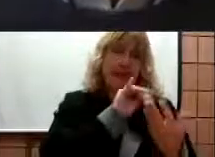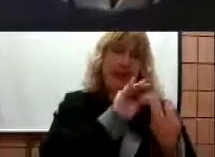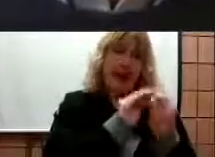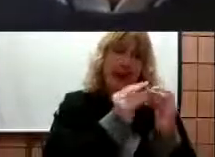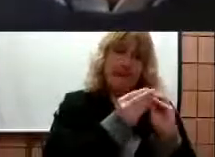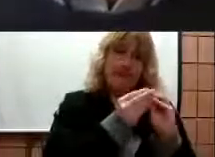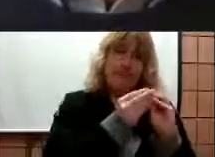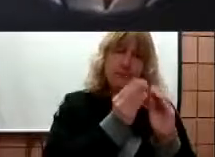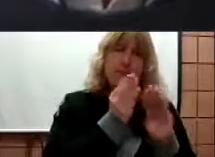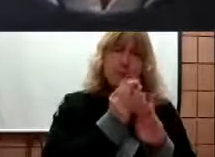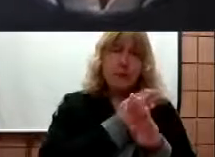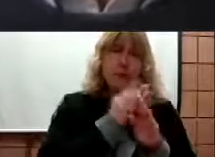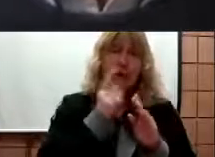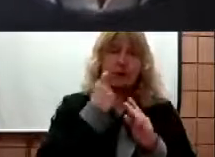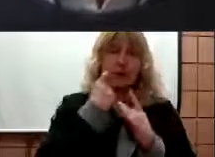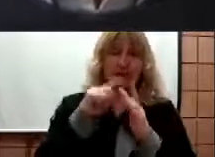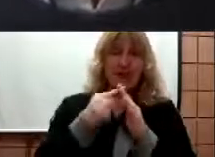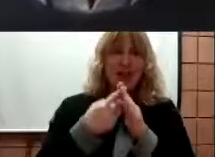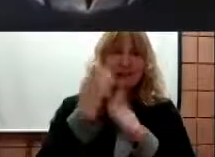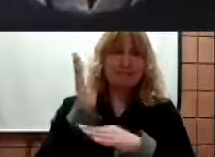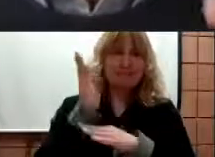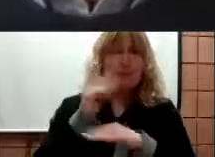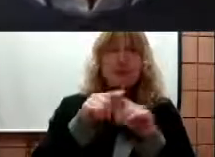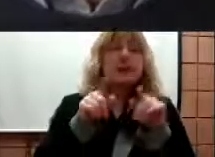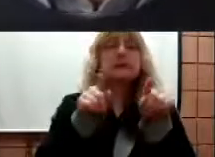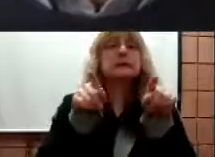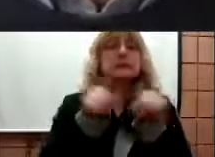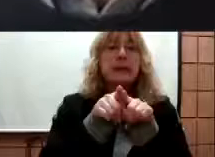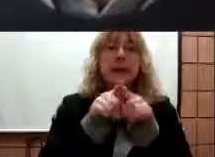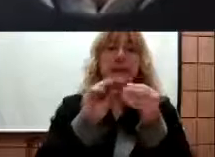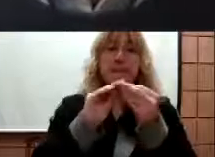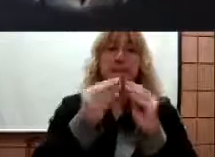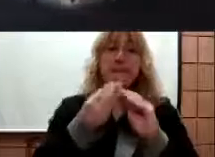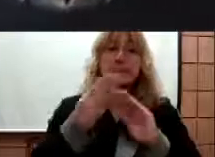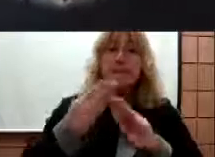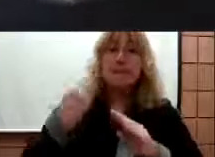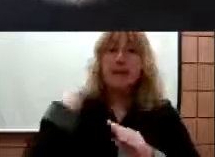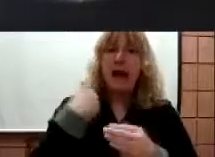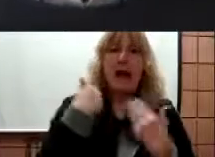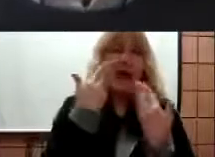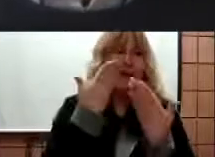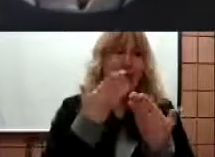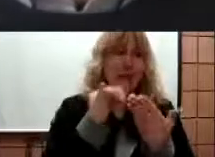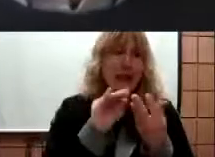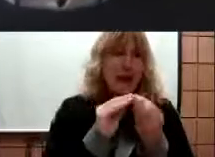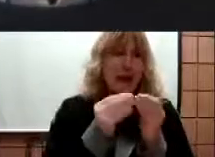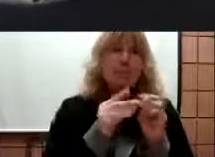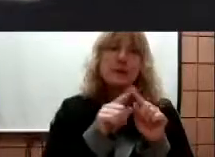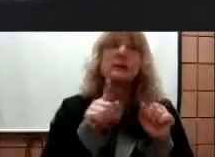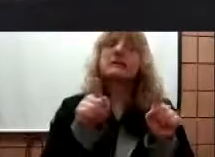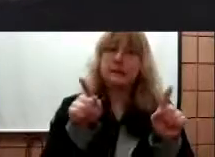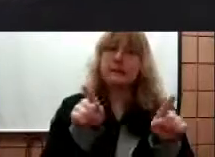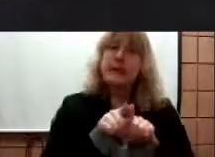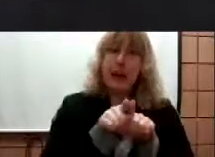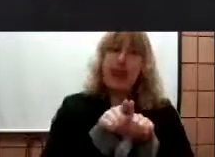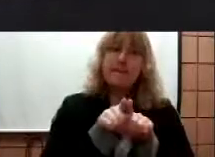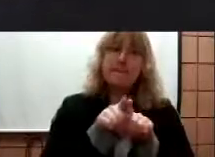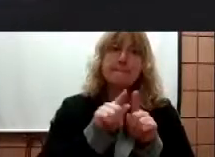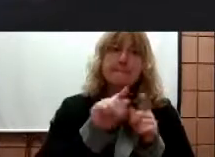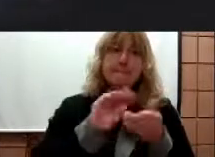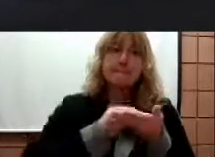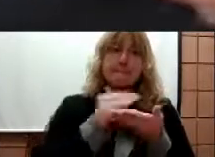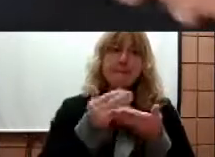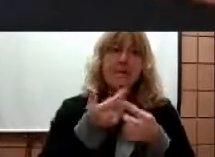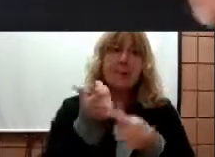the same number it was before. So I don't know what that number is, but it is the same amount that they cut last